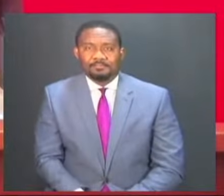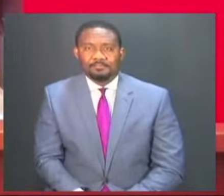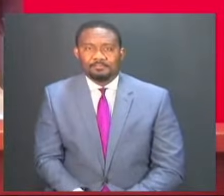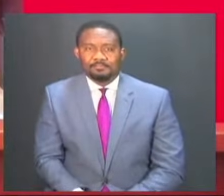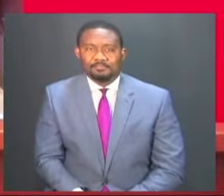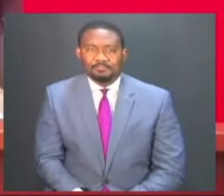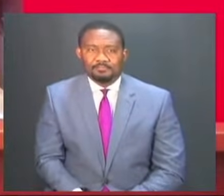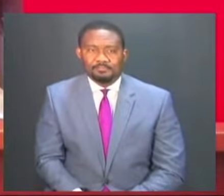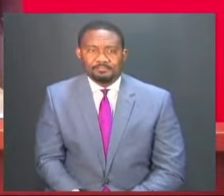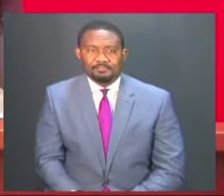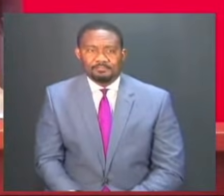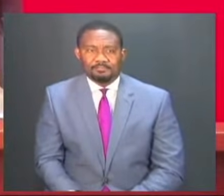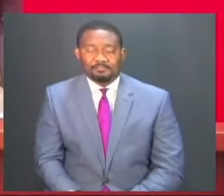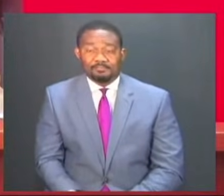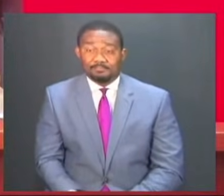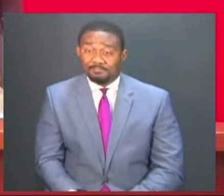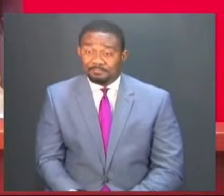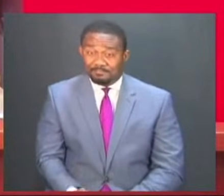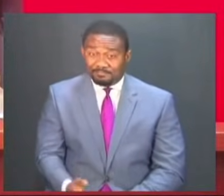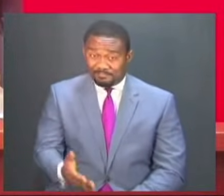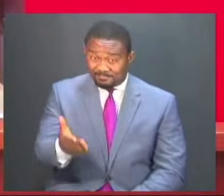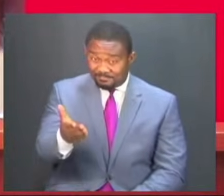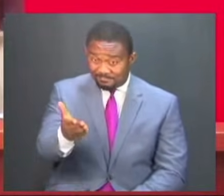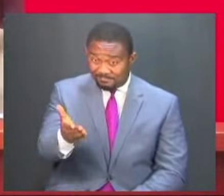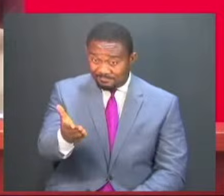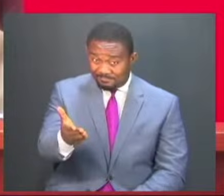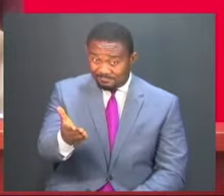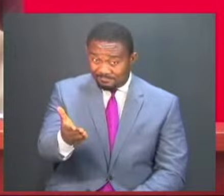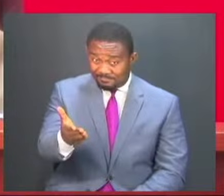Yes, Minister for Transport.